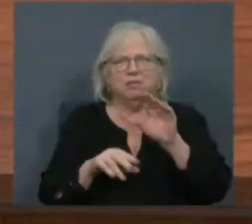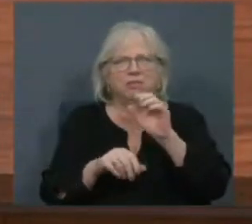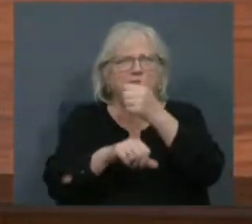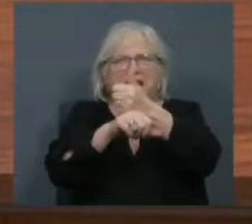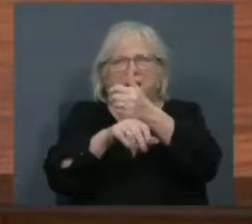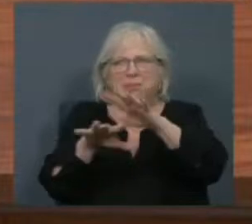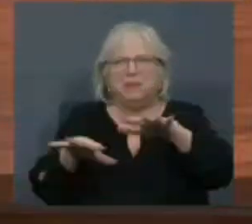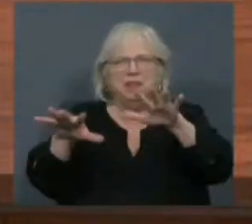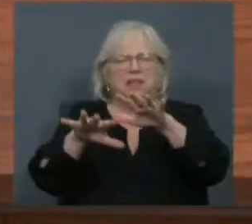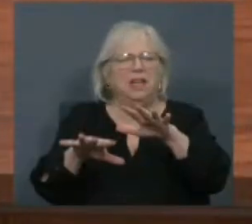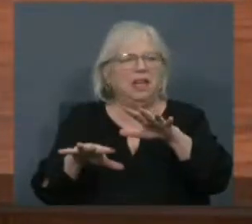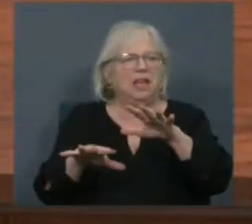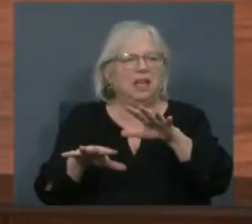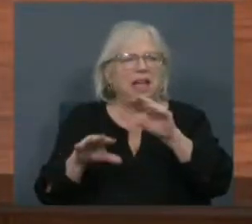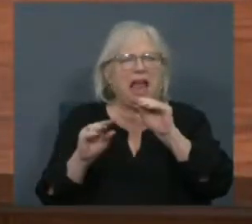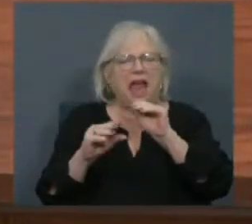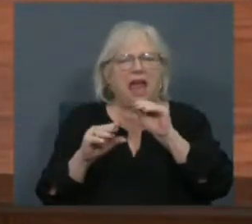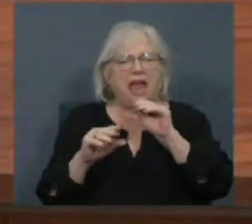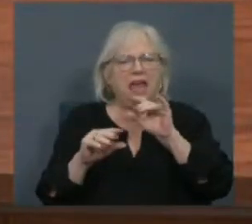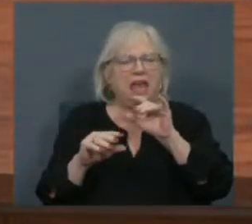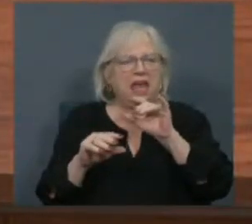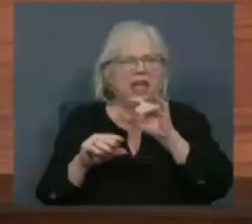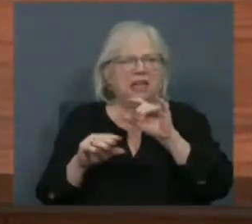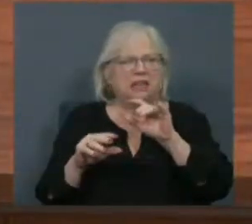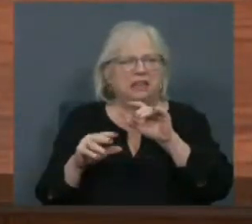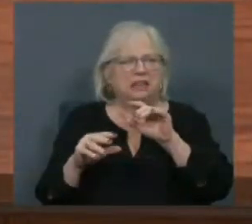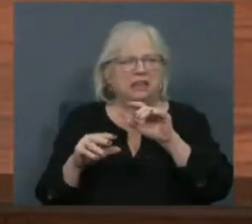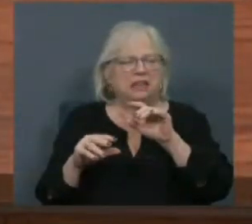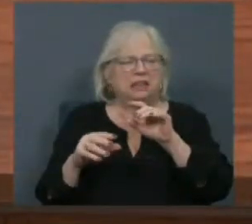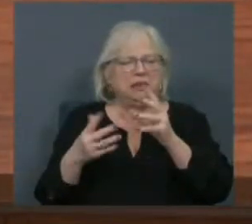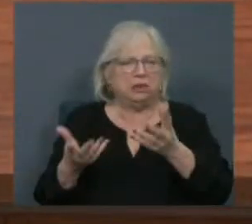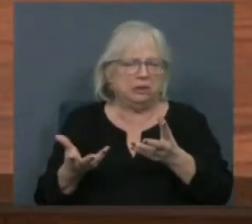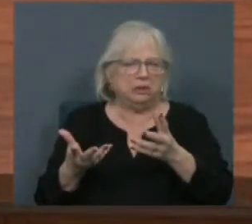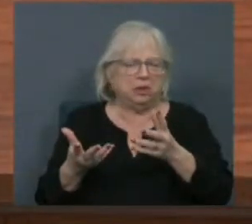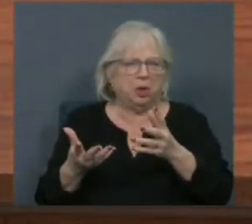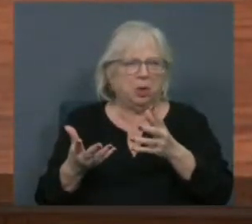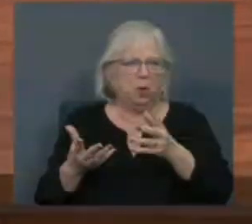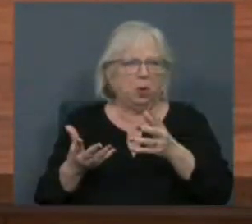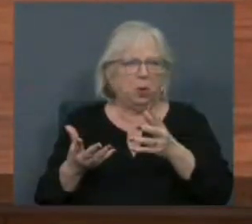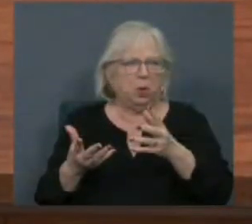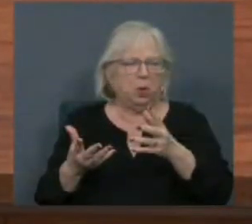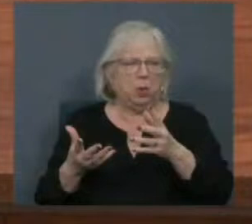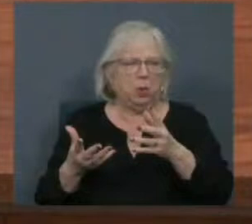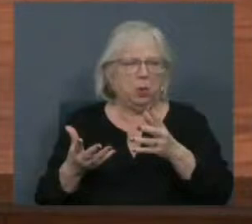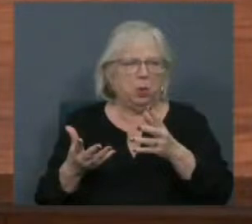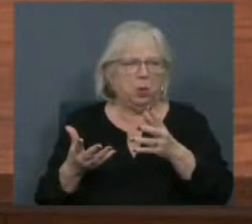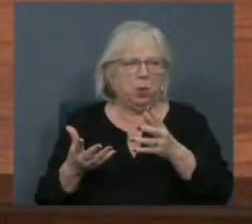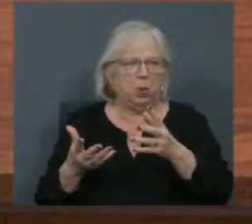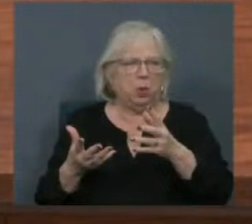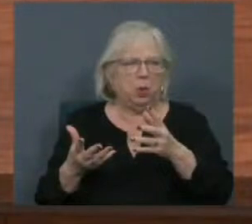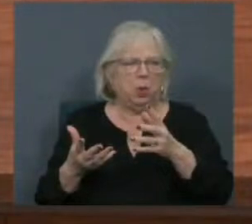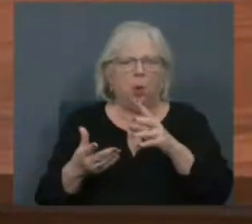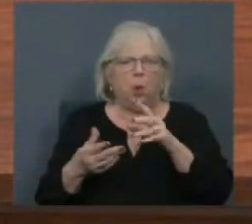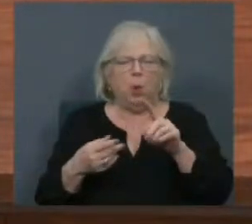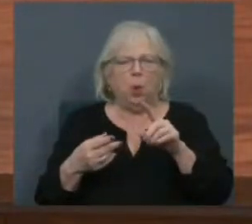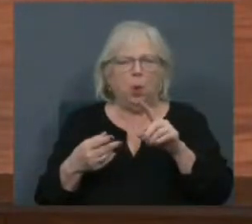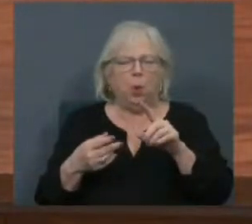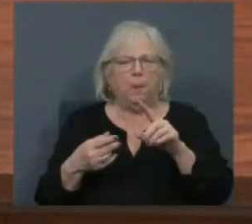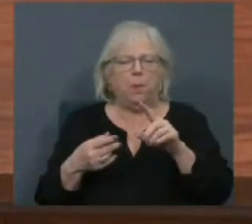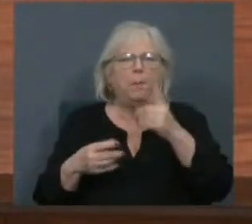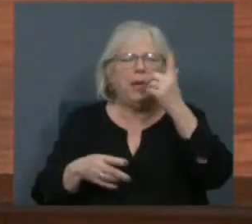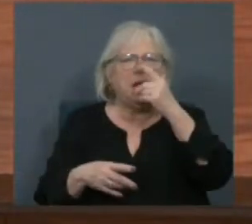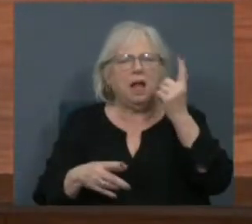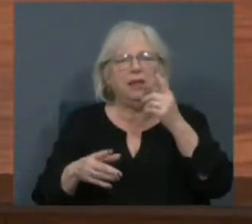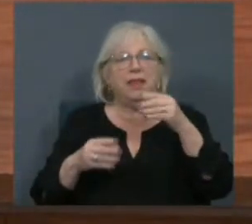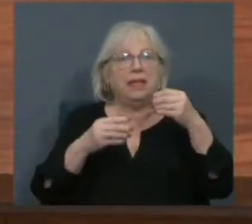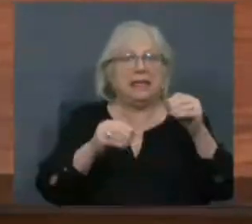situation when it was initially did not pass with the sales tax. So I'm just